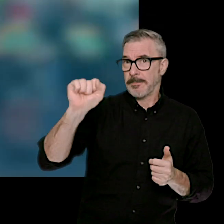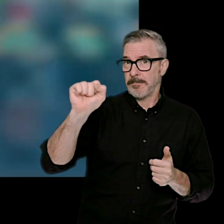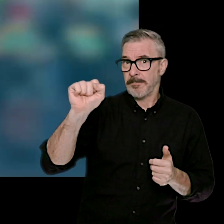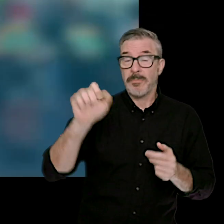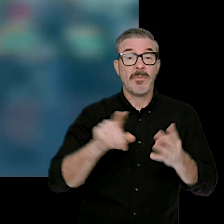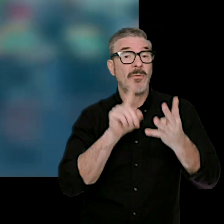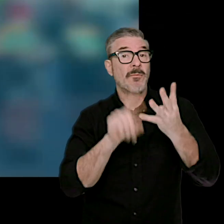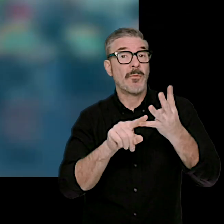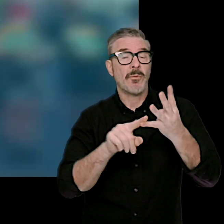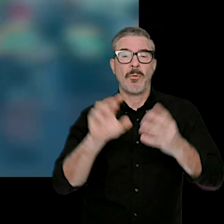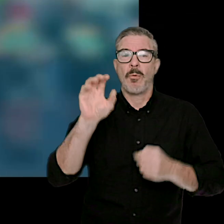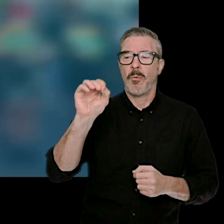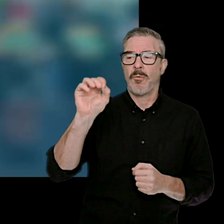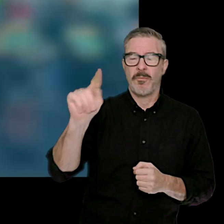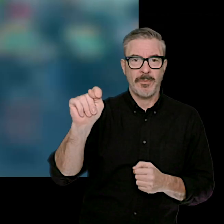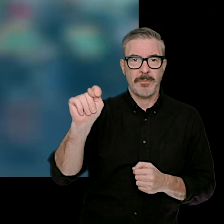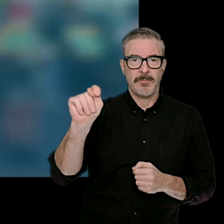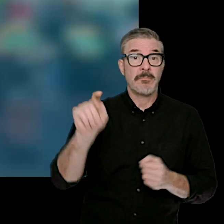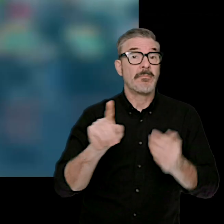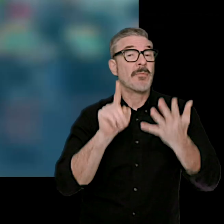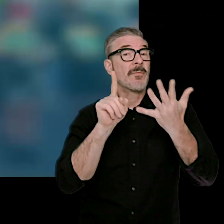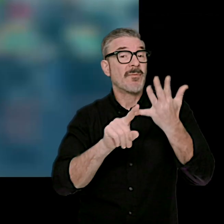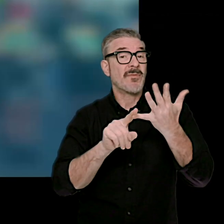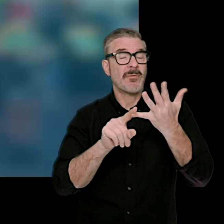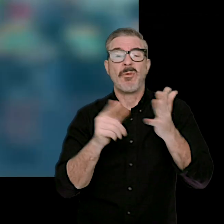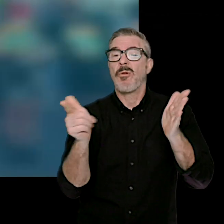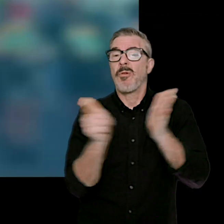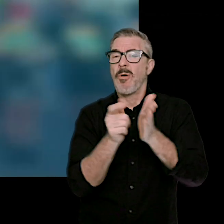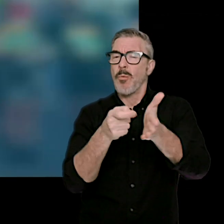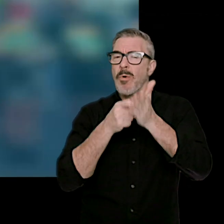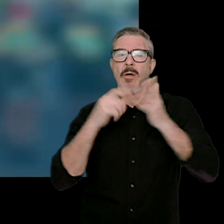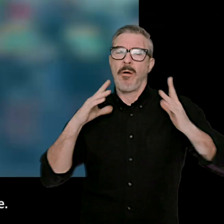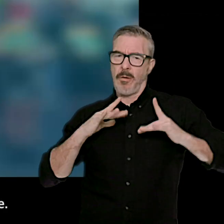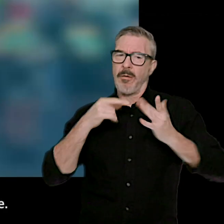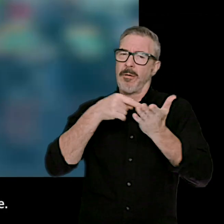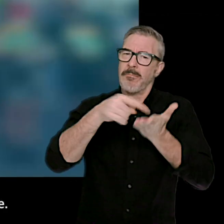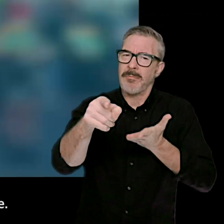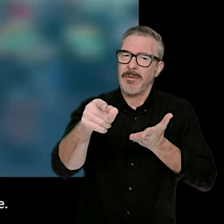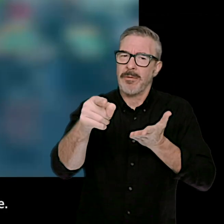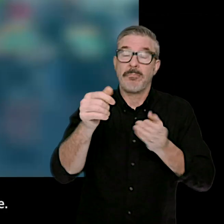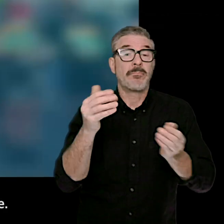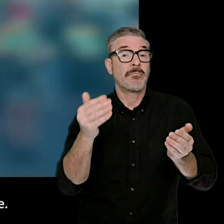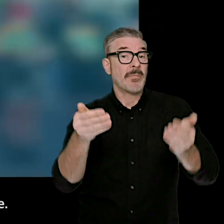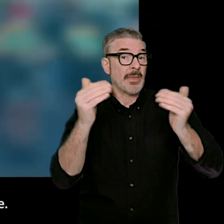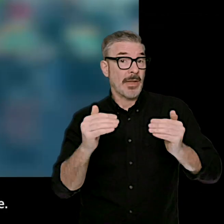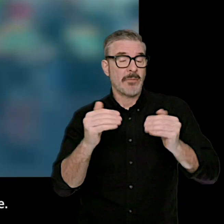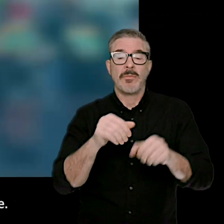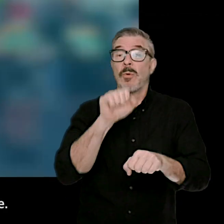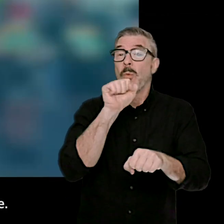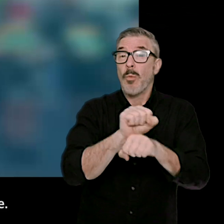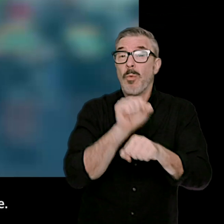for work, 2, unauthorized deductions, 3, tips and